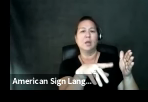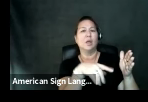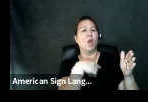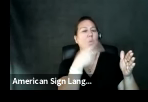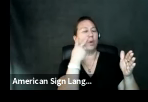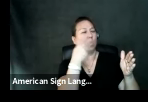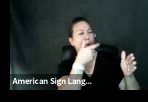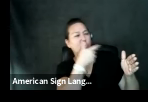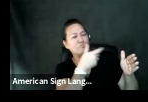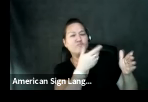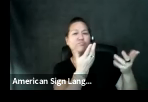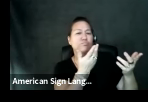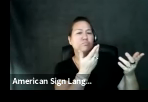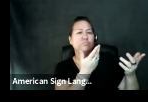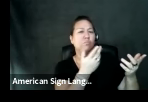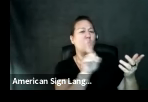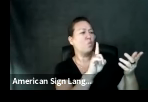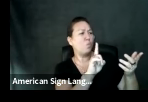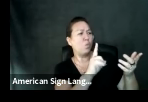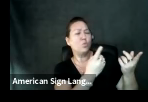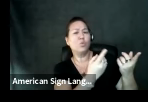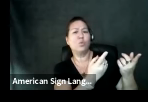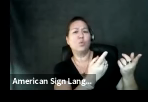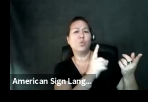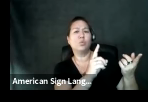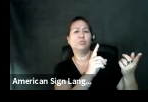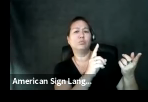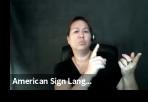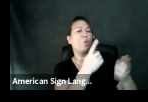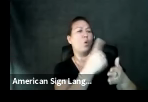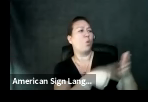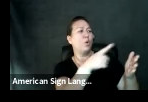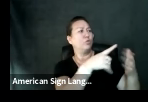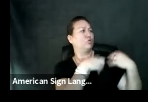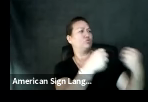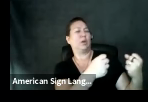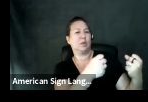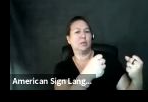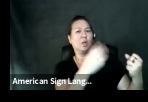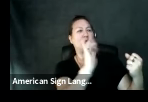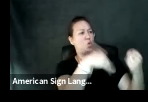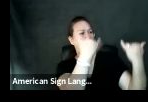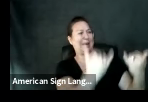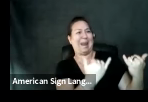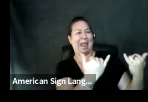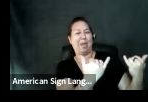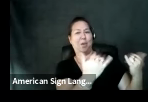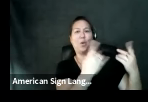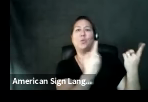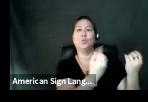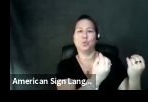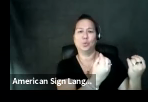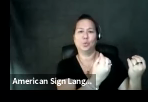student currently is at, where their present levels are at, where they're at right now. And then